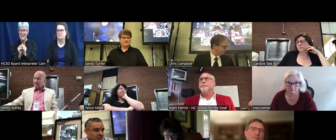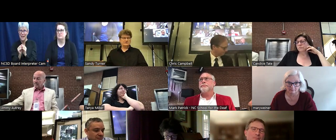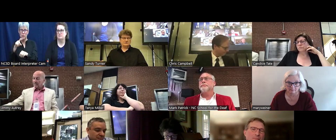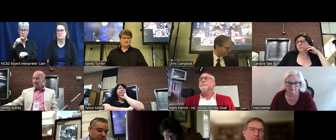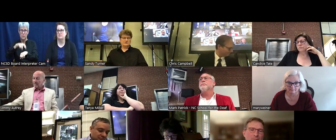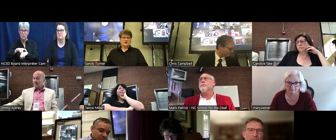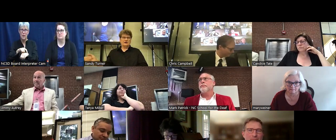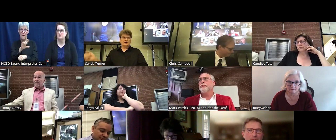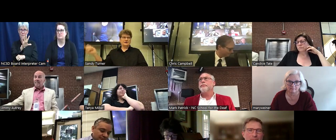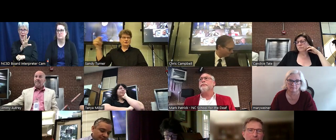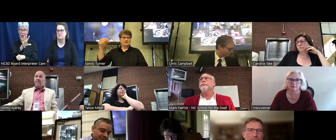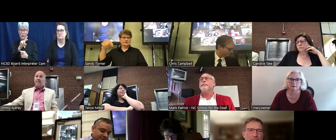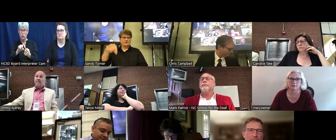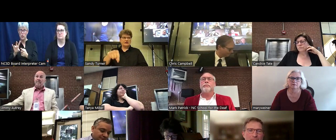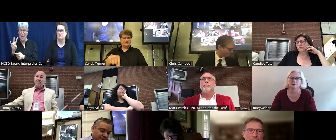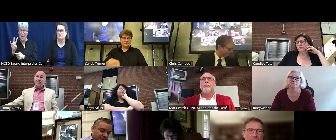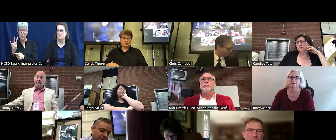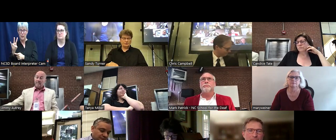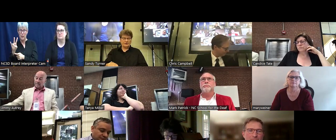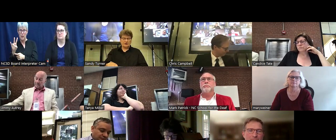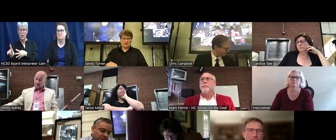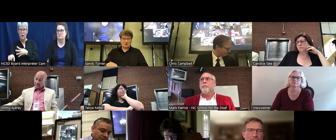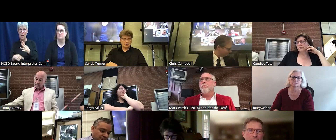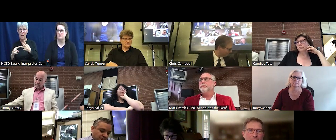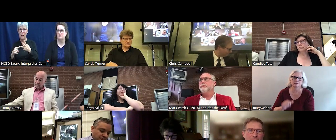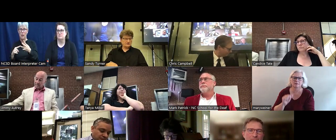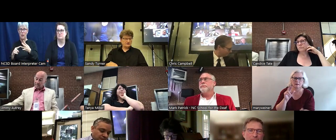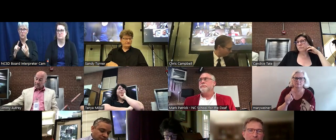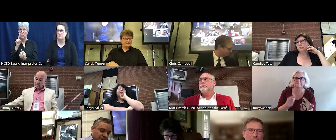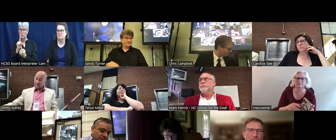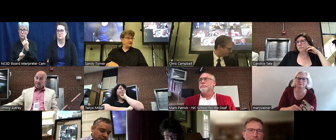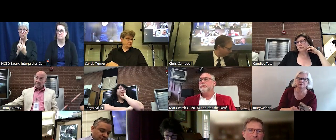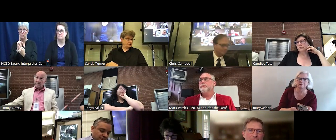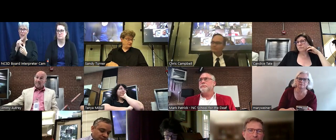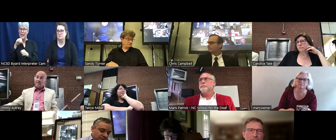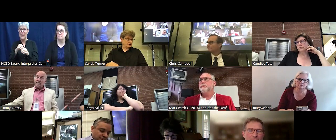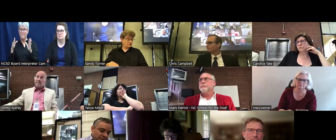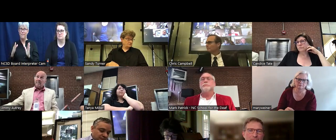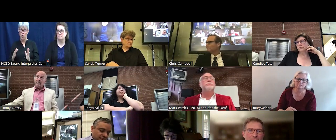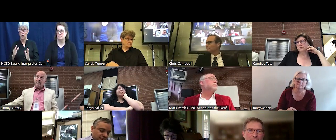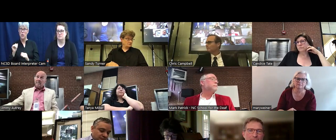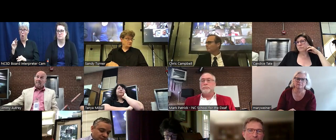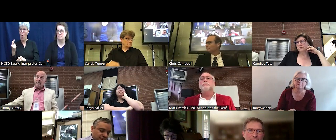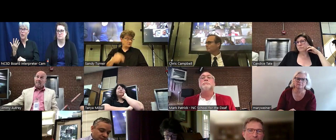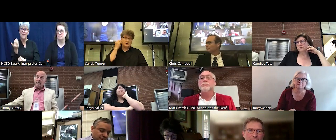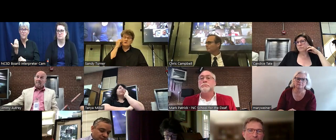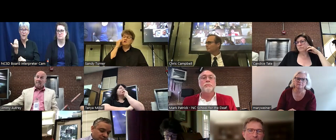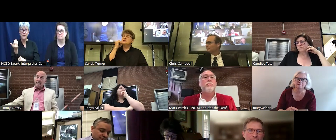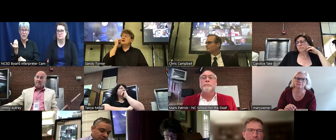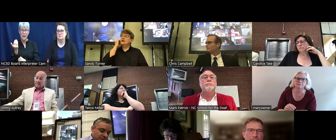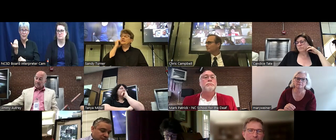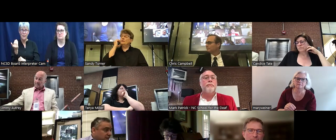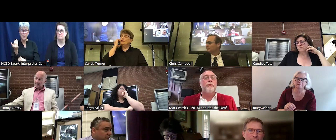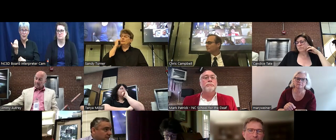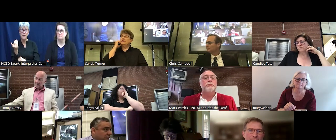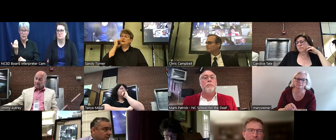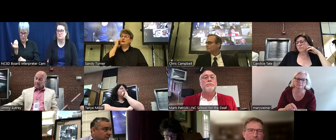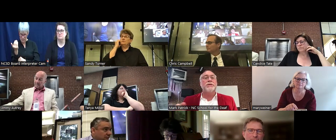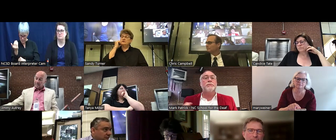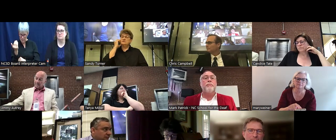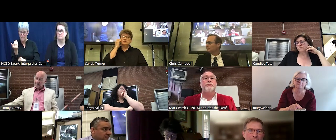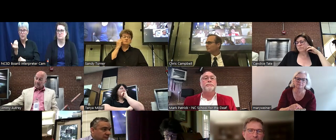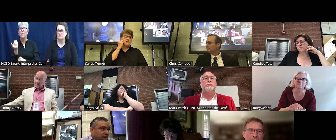7. Our in-person meeting then will be August 15th, right? And that will